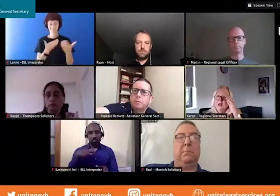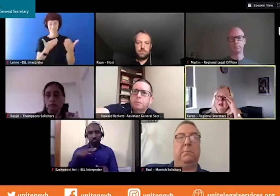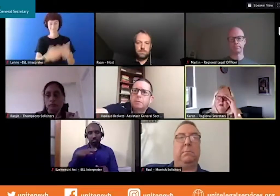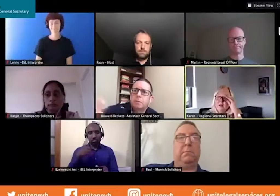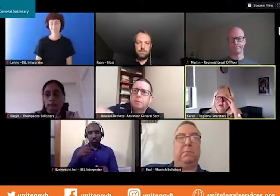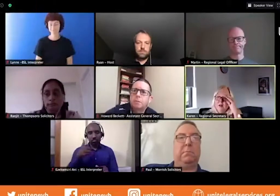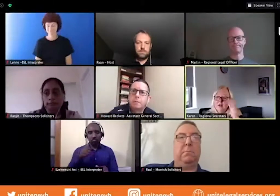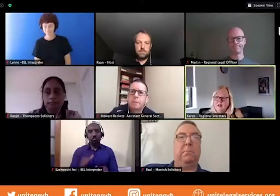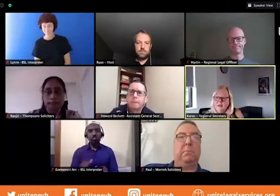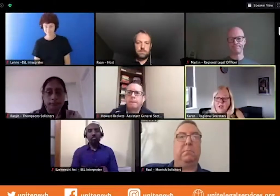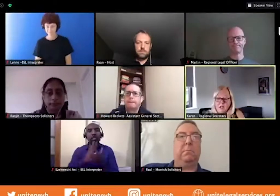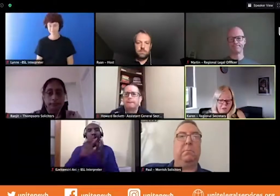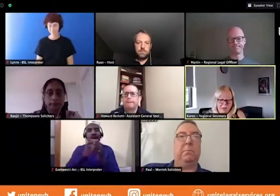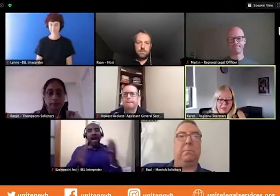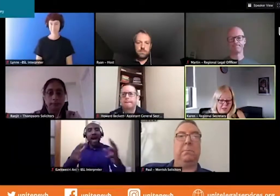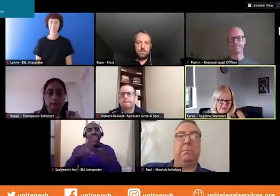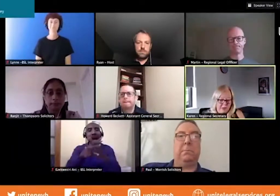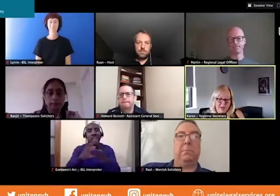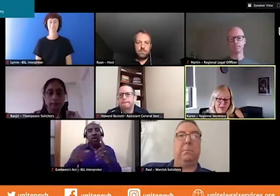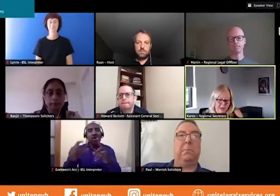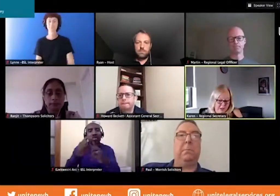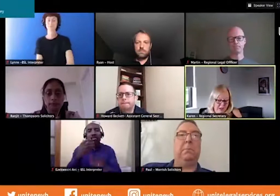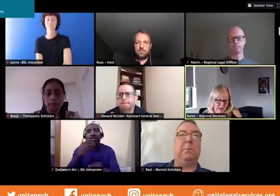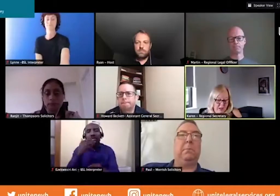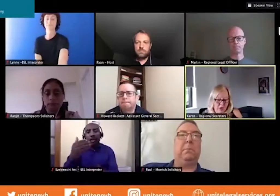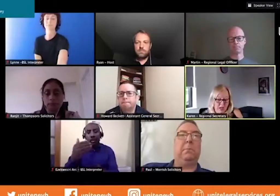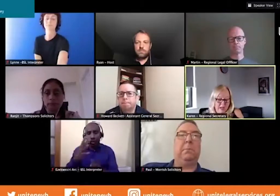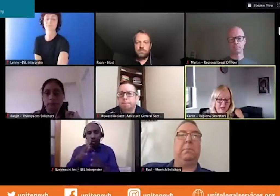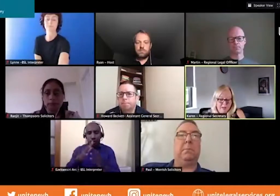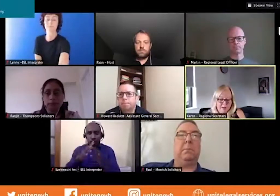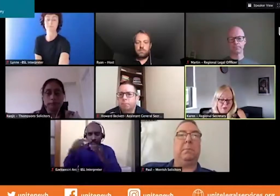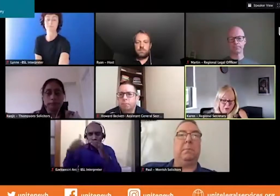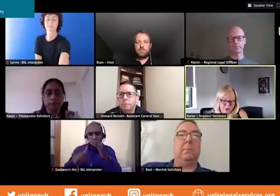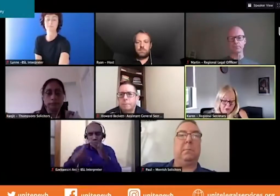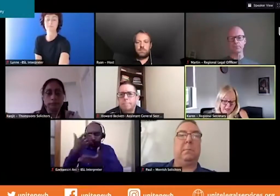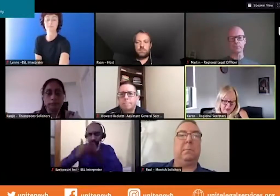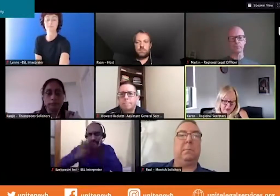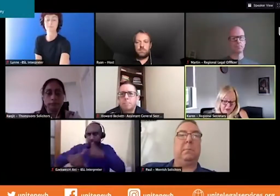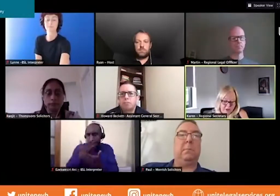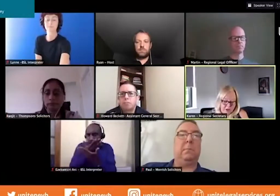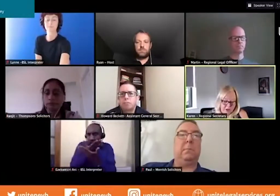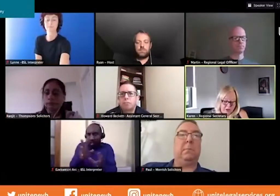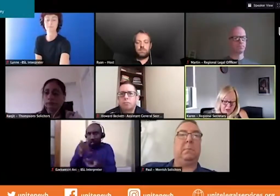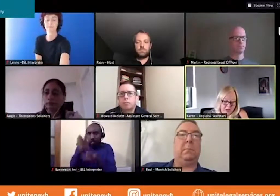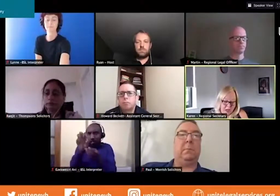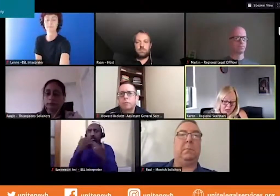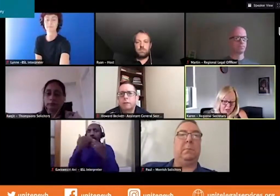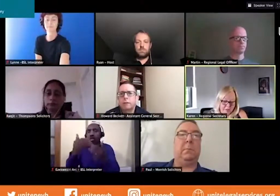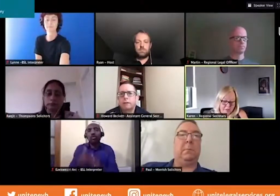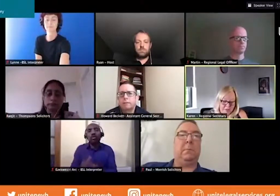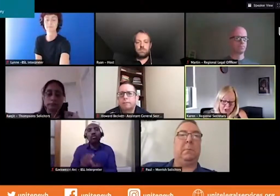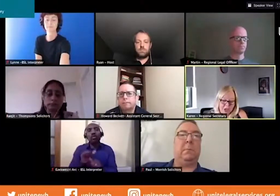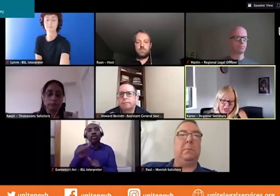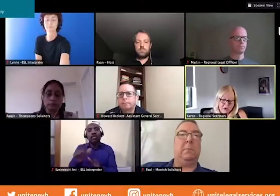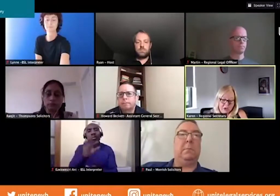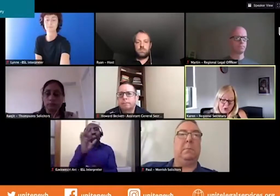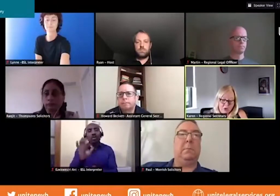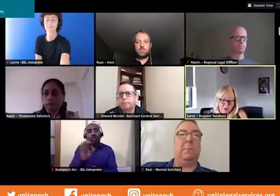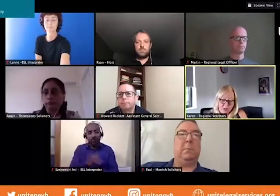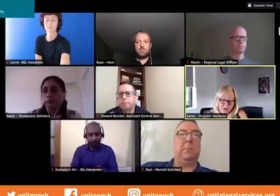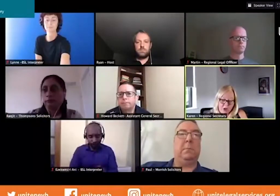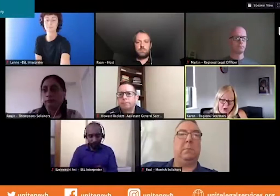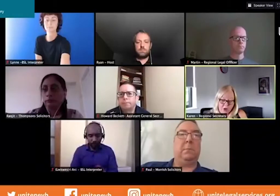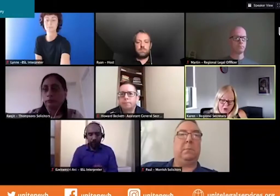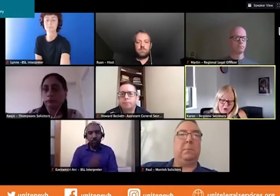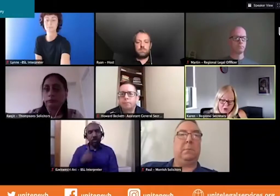Thank you very much, Howard. I think very comprehensive. Okay, let's move on to the next question. My child's school